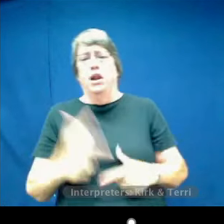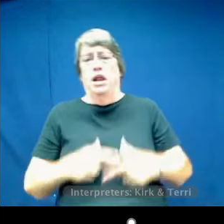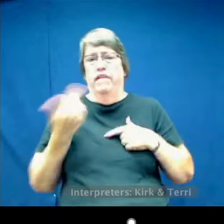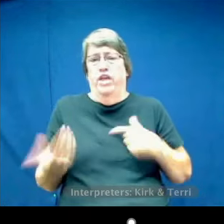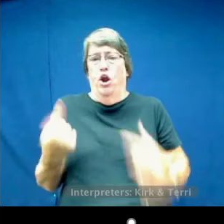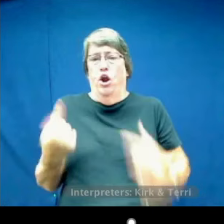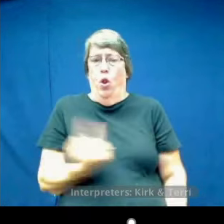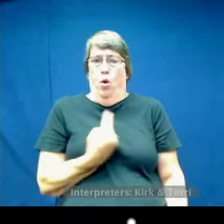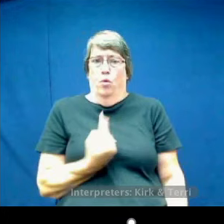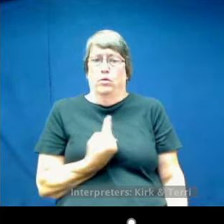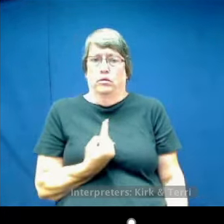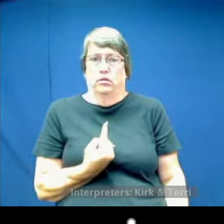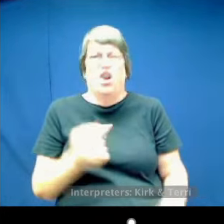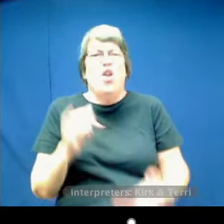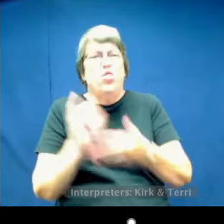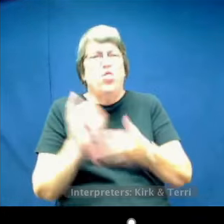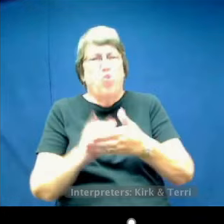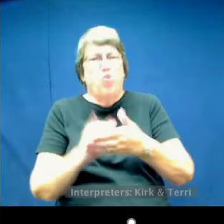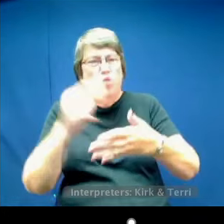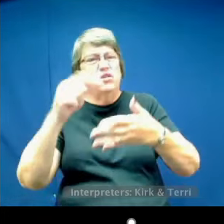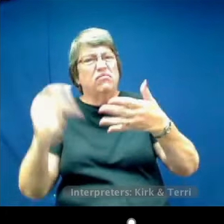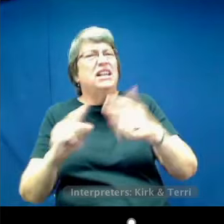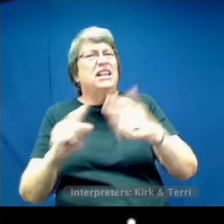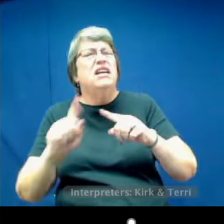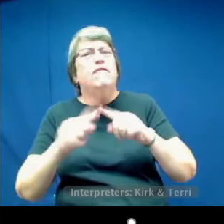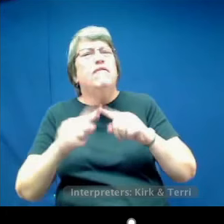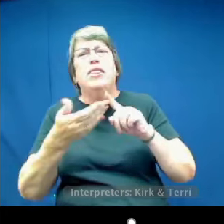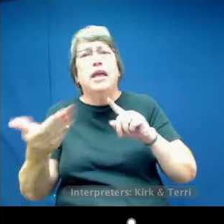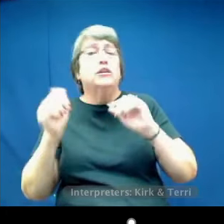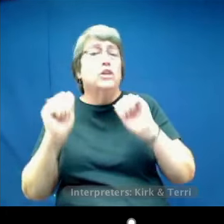of pendente lite motions you might hear.